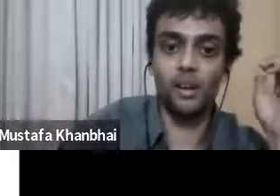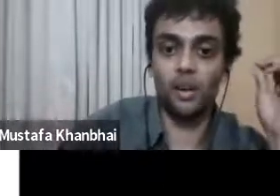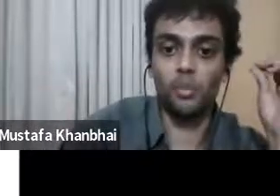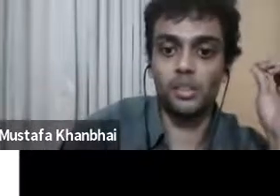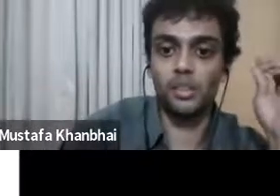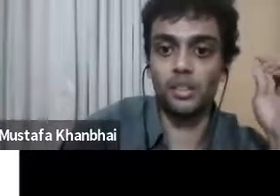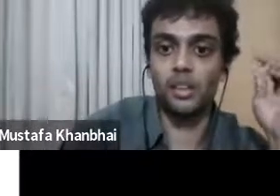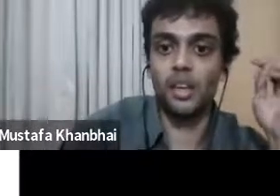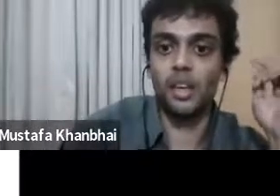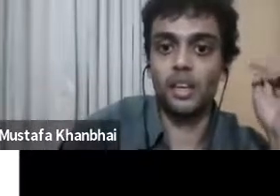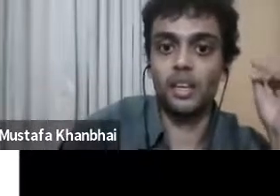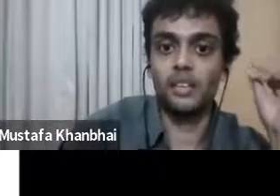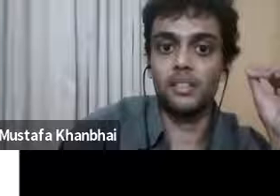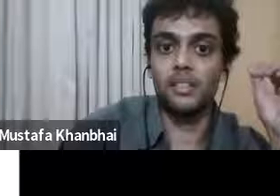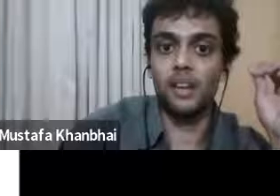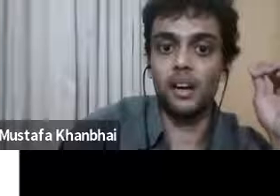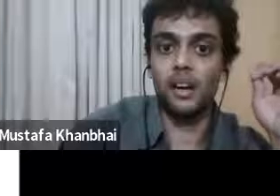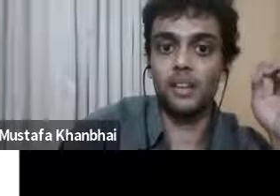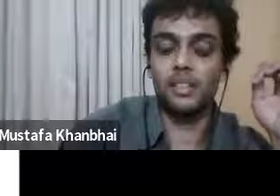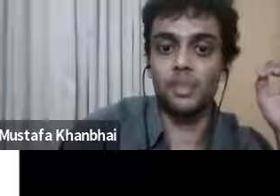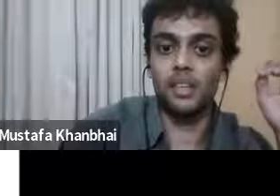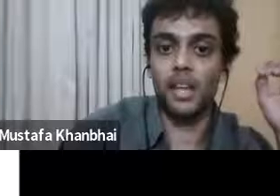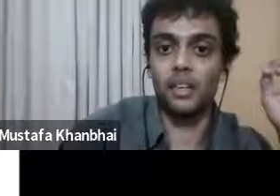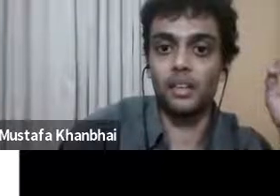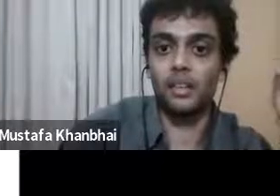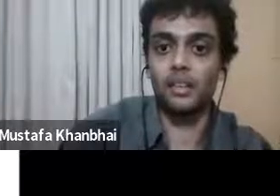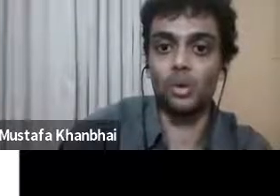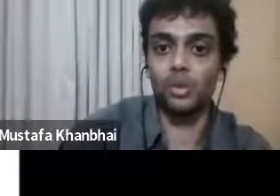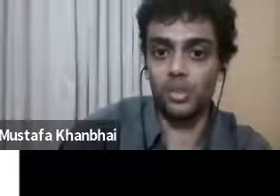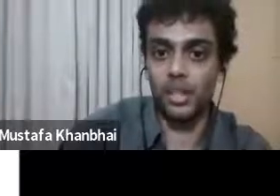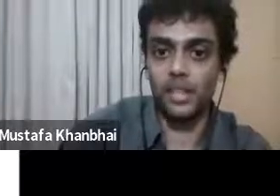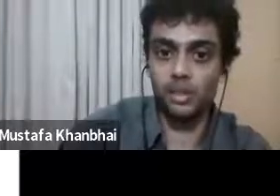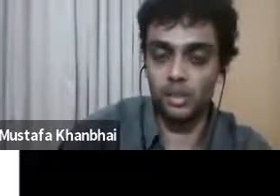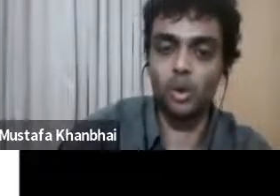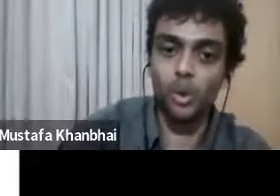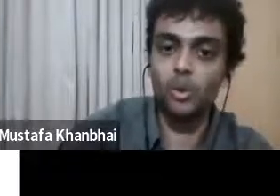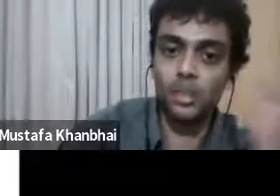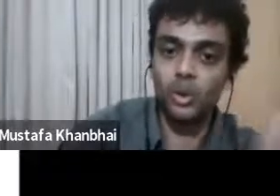of composition is